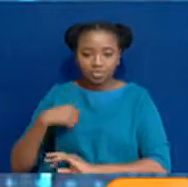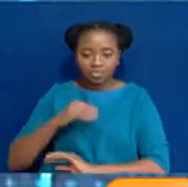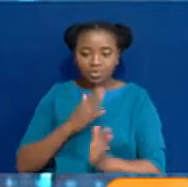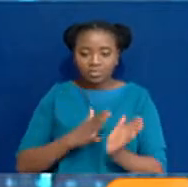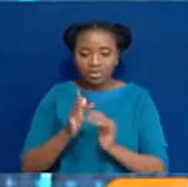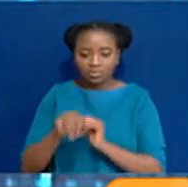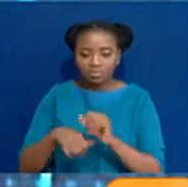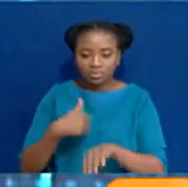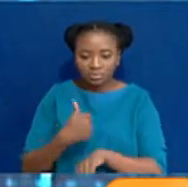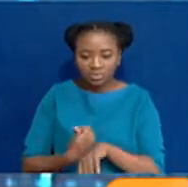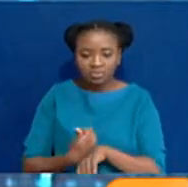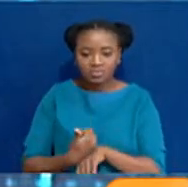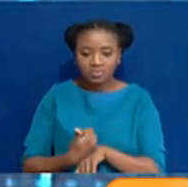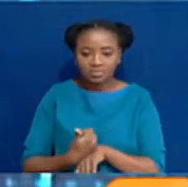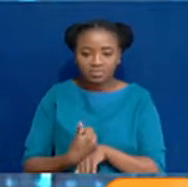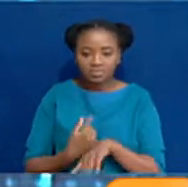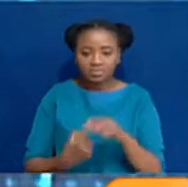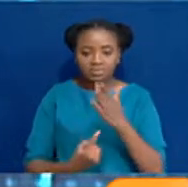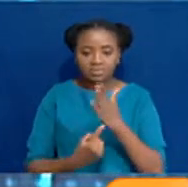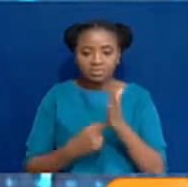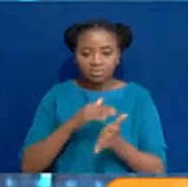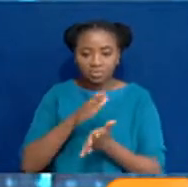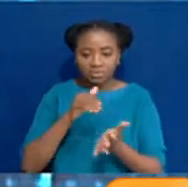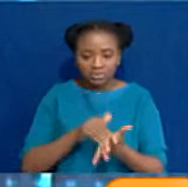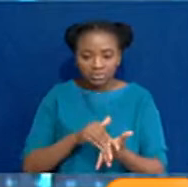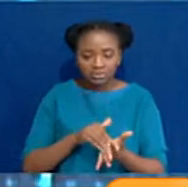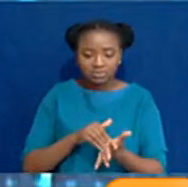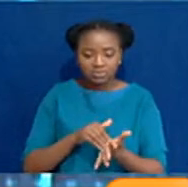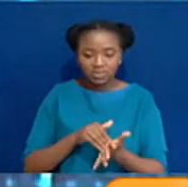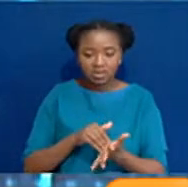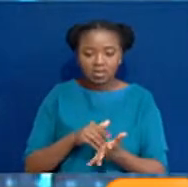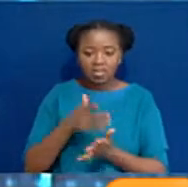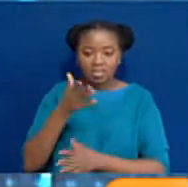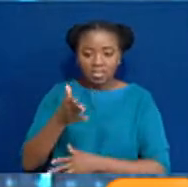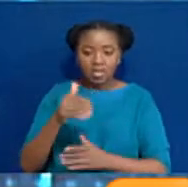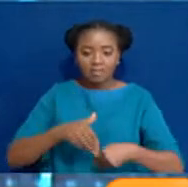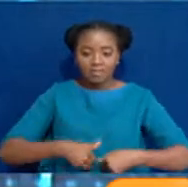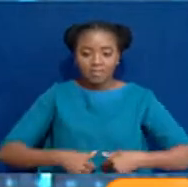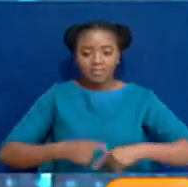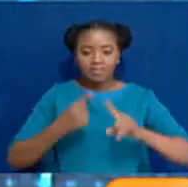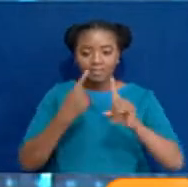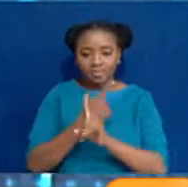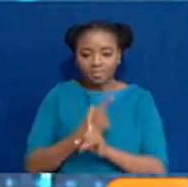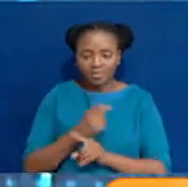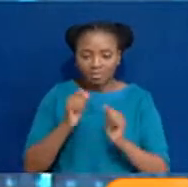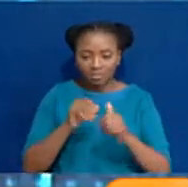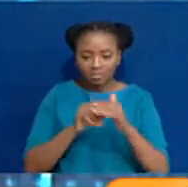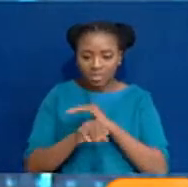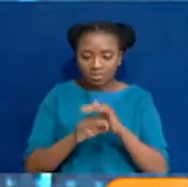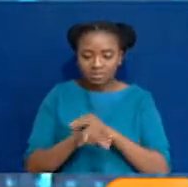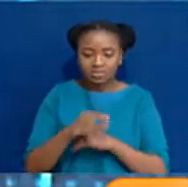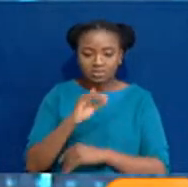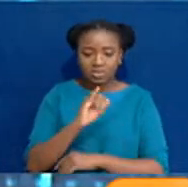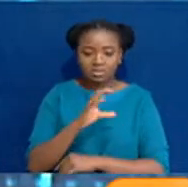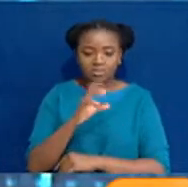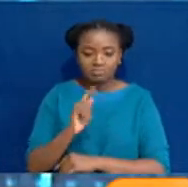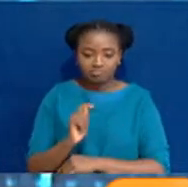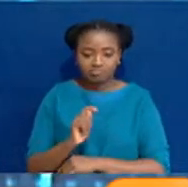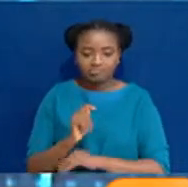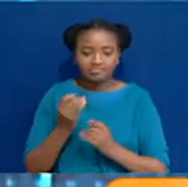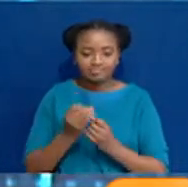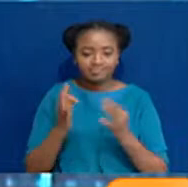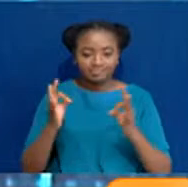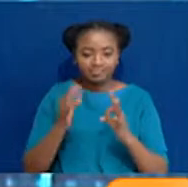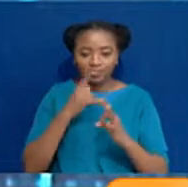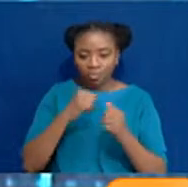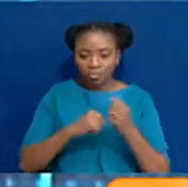and operationalize a digital hub where our youth can go and get ICT training for free, sponsored by the